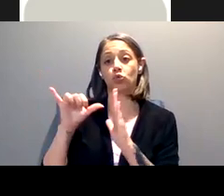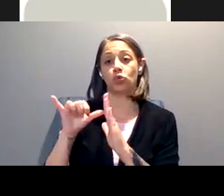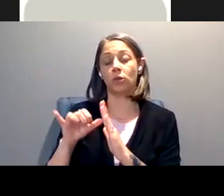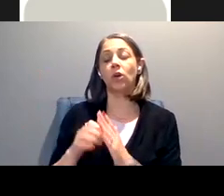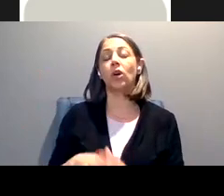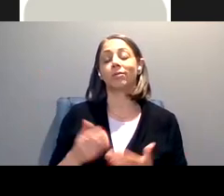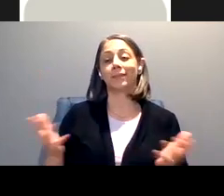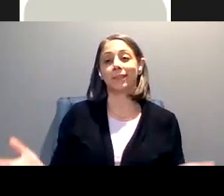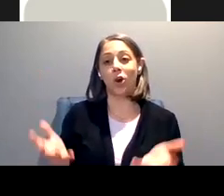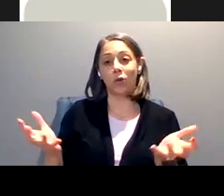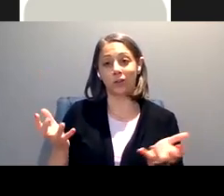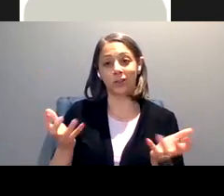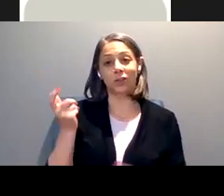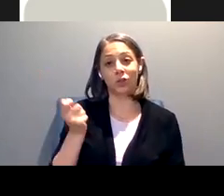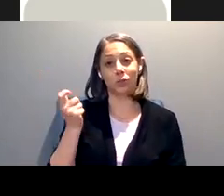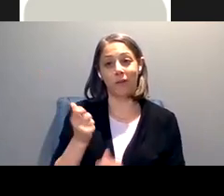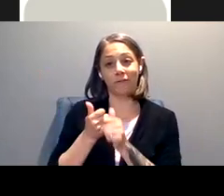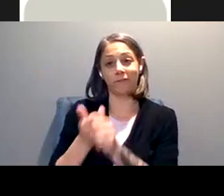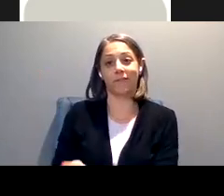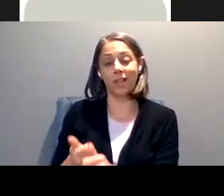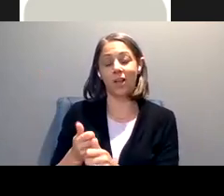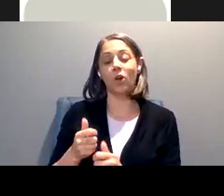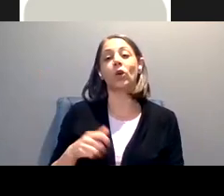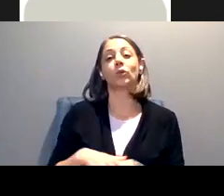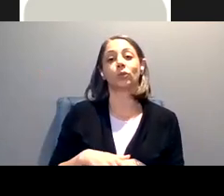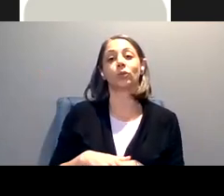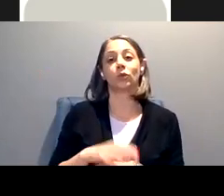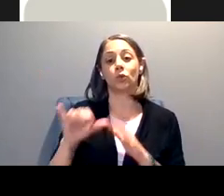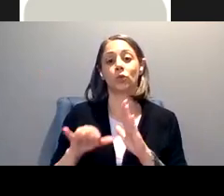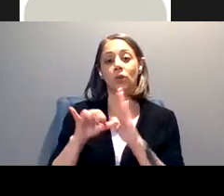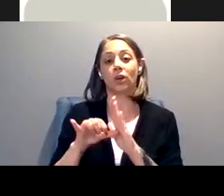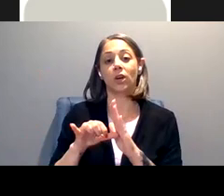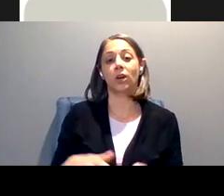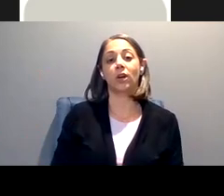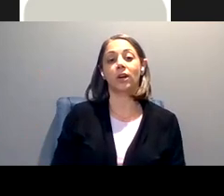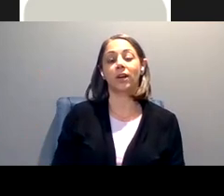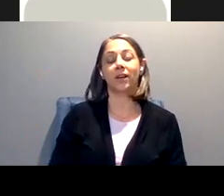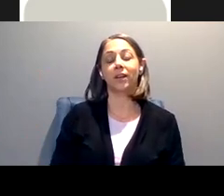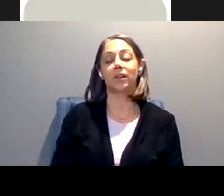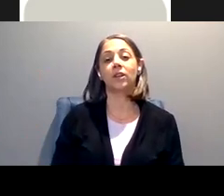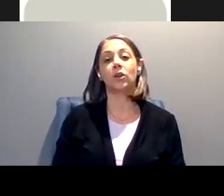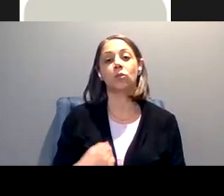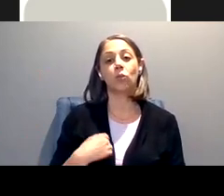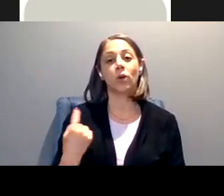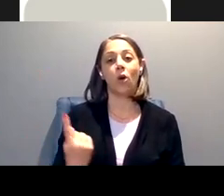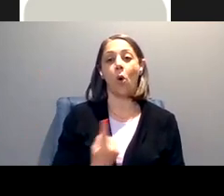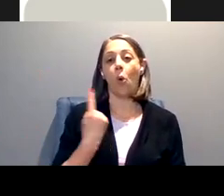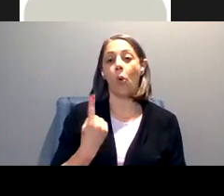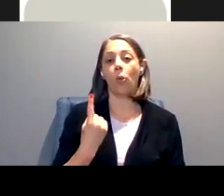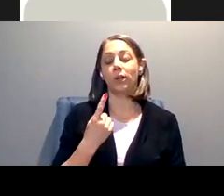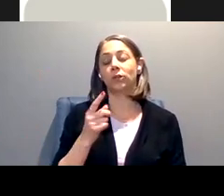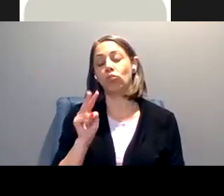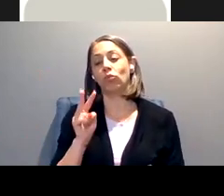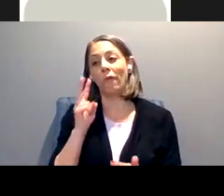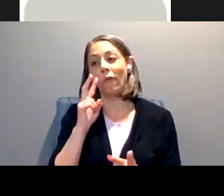to our channel so you can keep up with the latest additions to our video library. We are always looking for suggestions for future